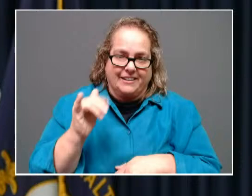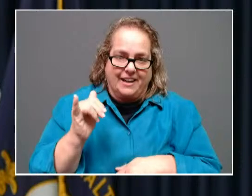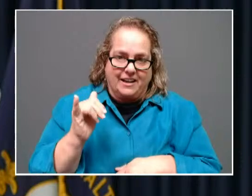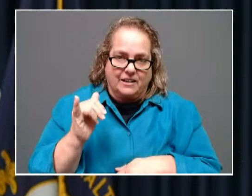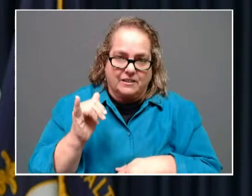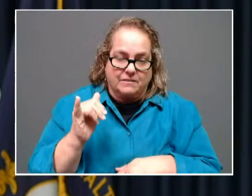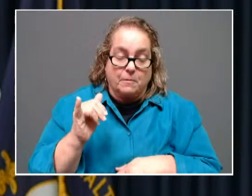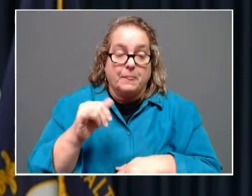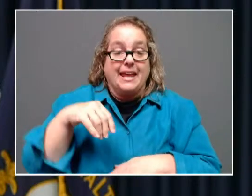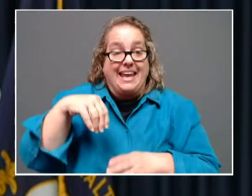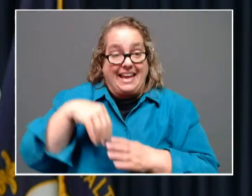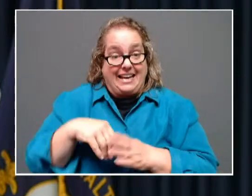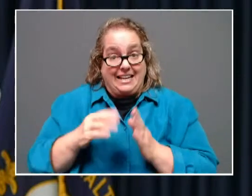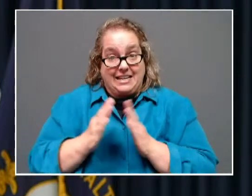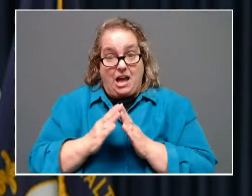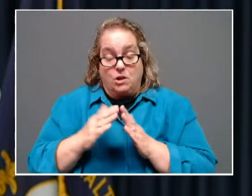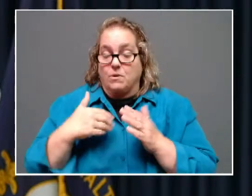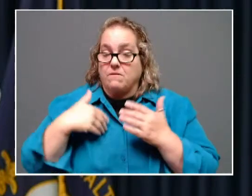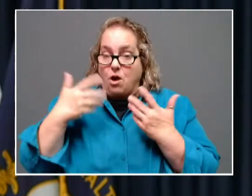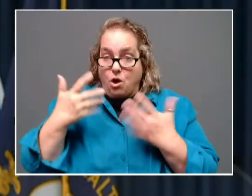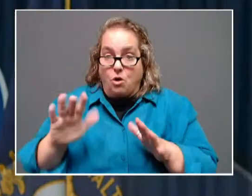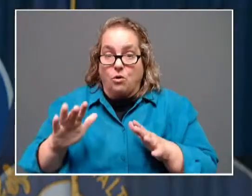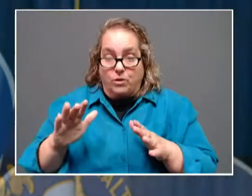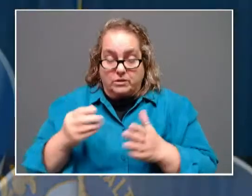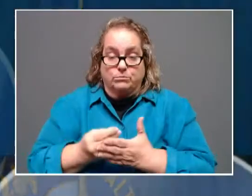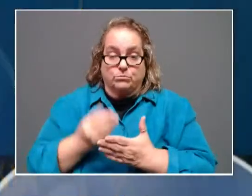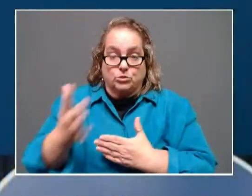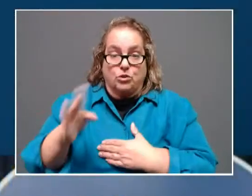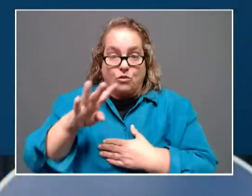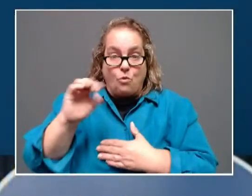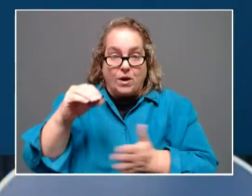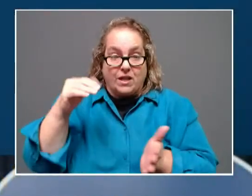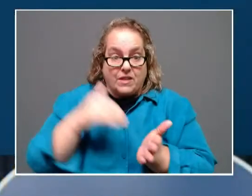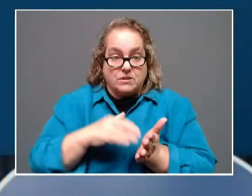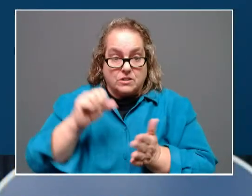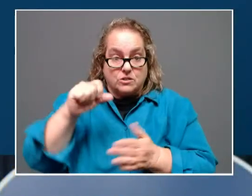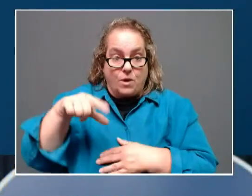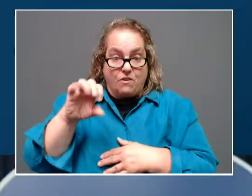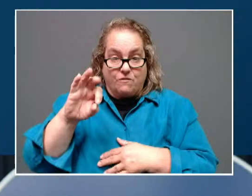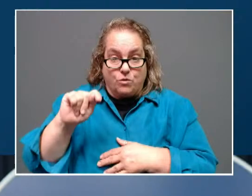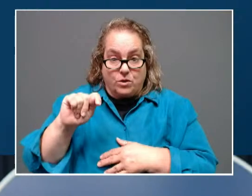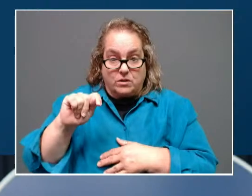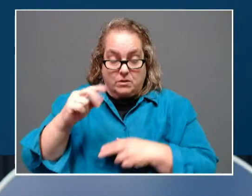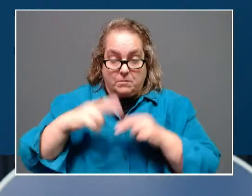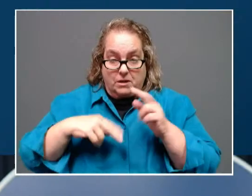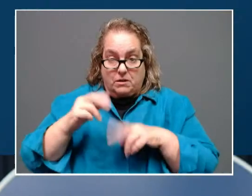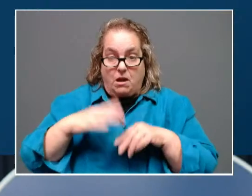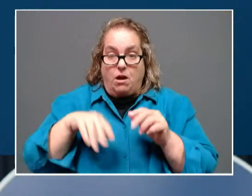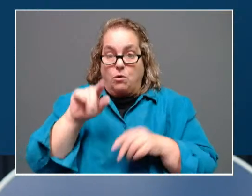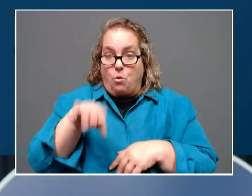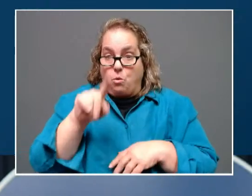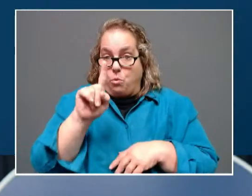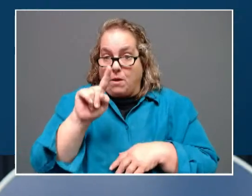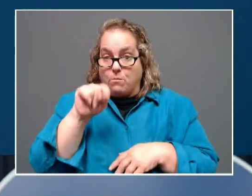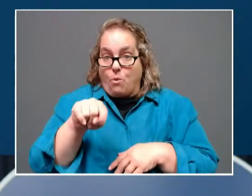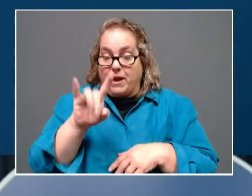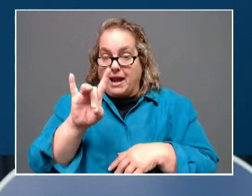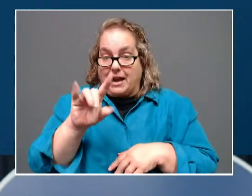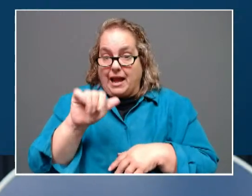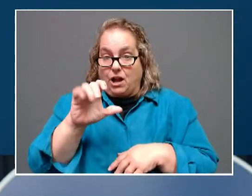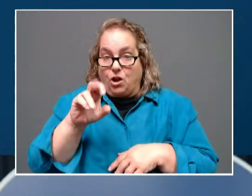already acquired a 40,000 square foot facility located on 1.8 acres. It is a historic building built